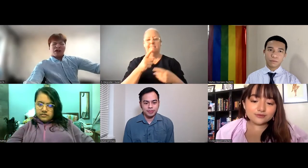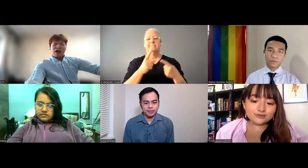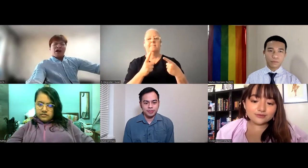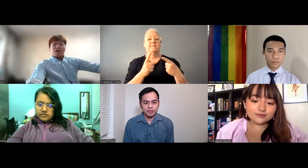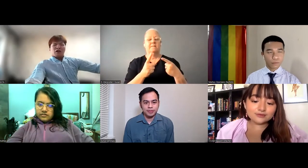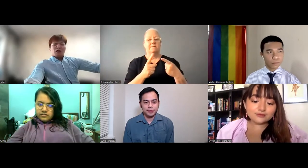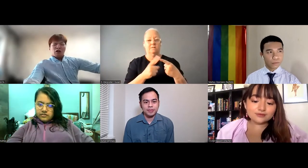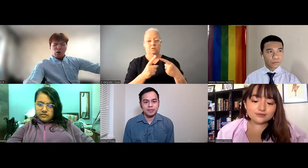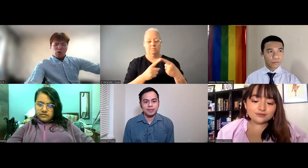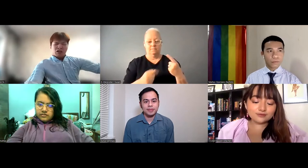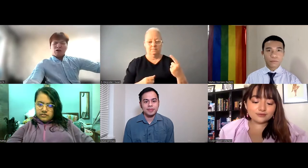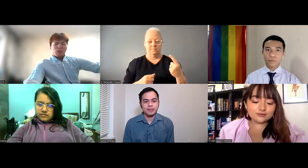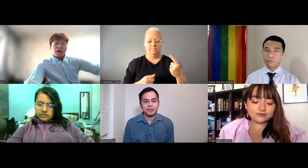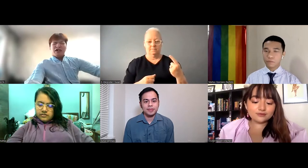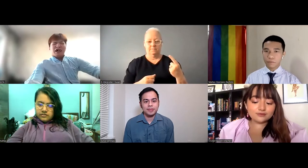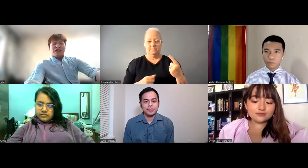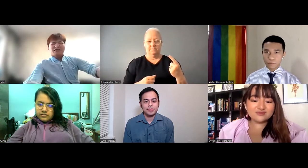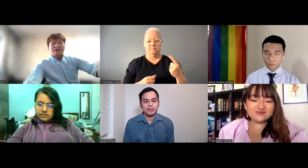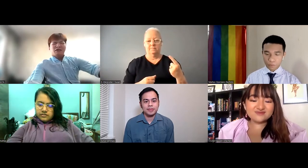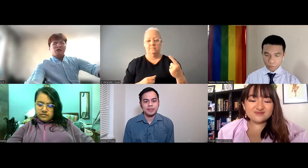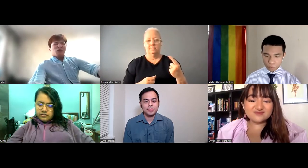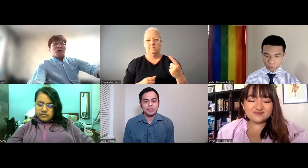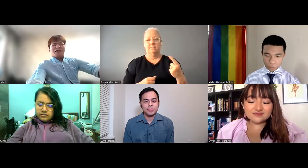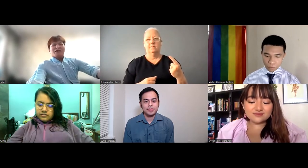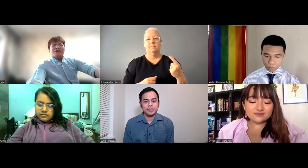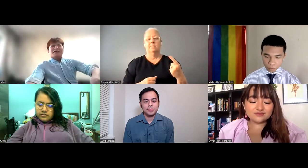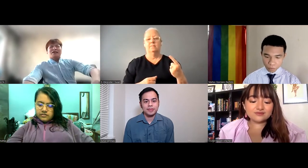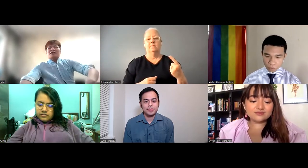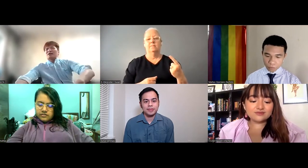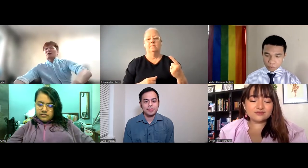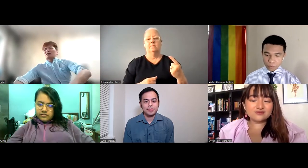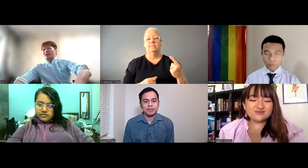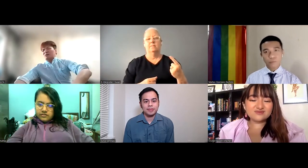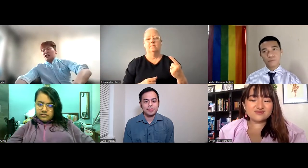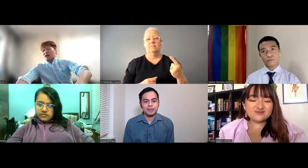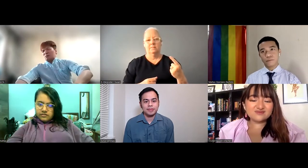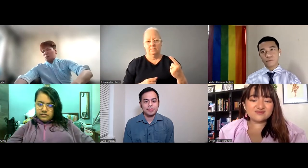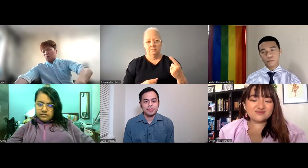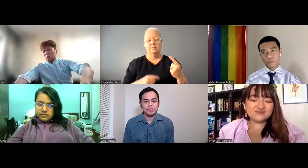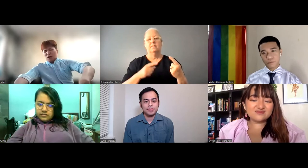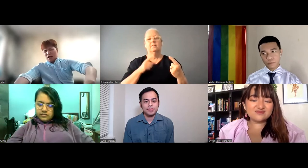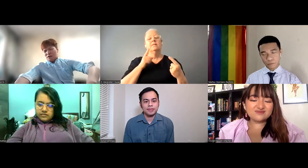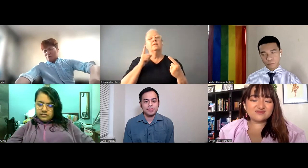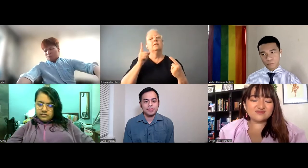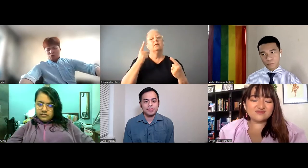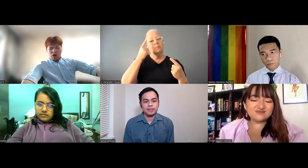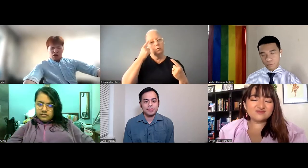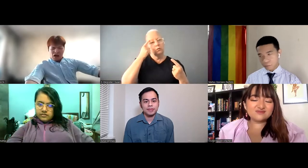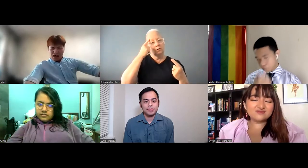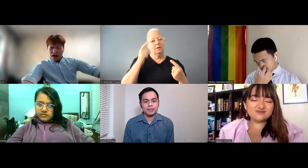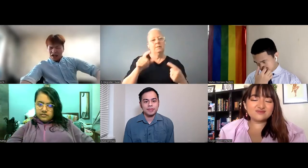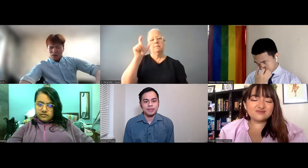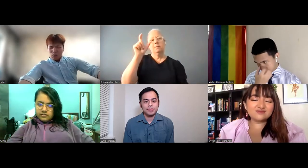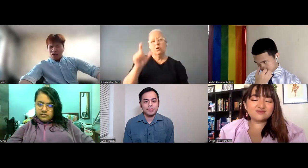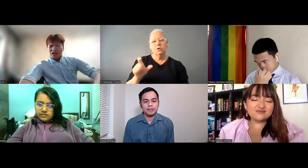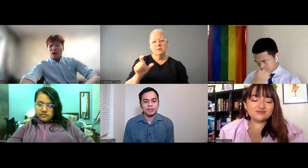the system that developed me to live in Mongolia, the person's name is Ondrej